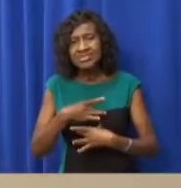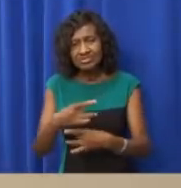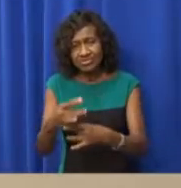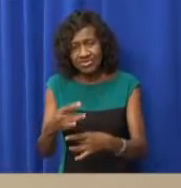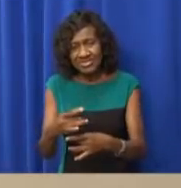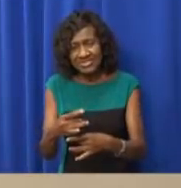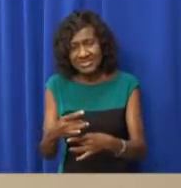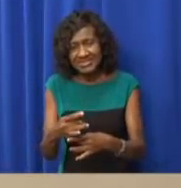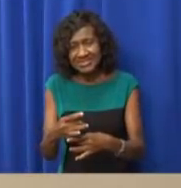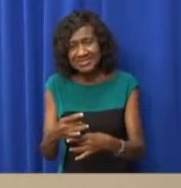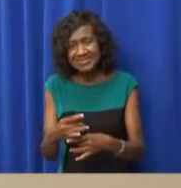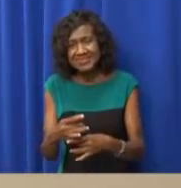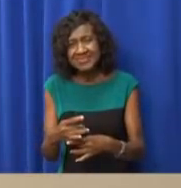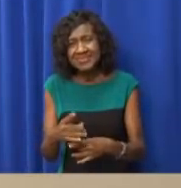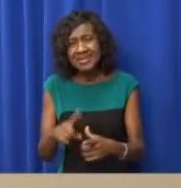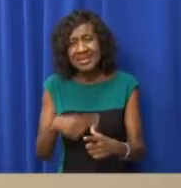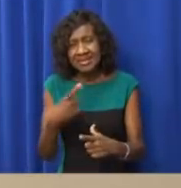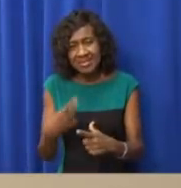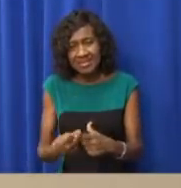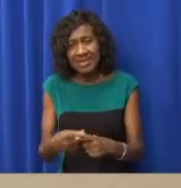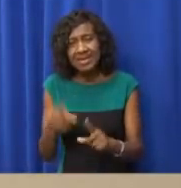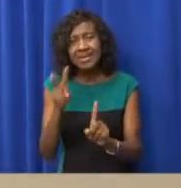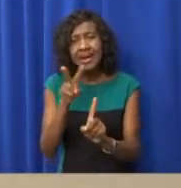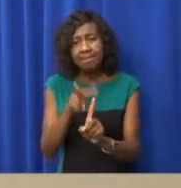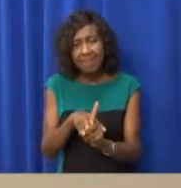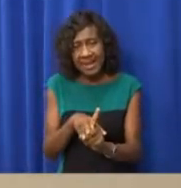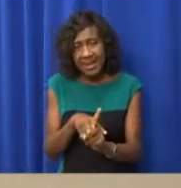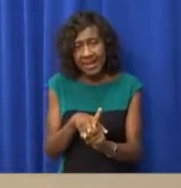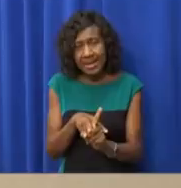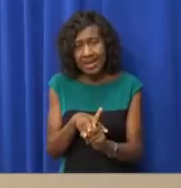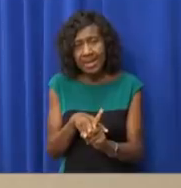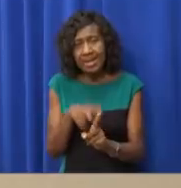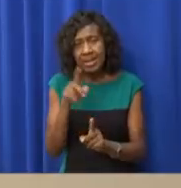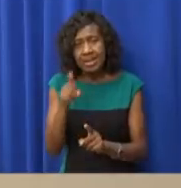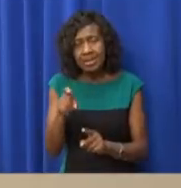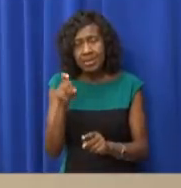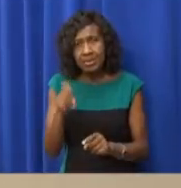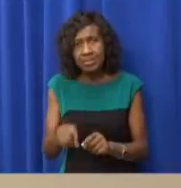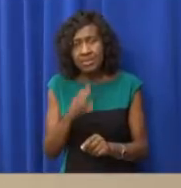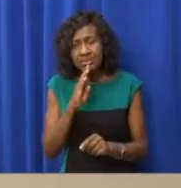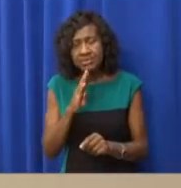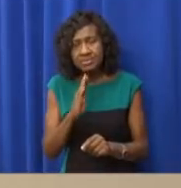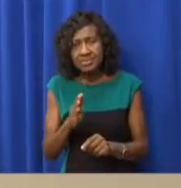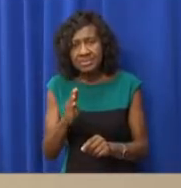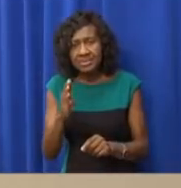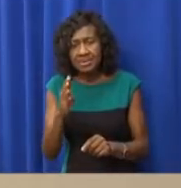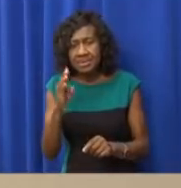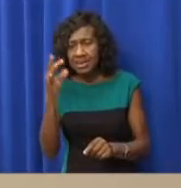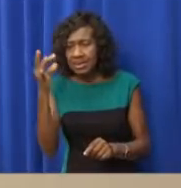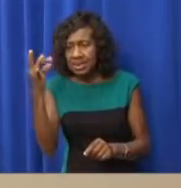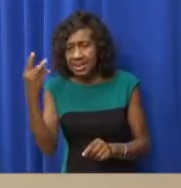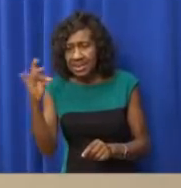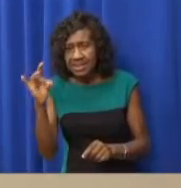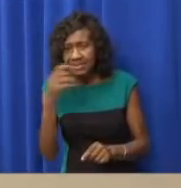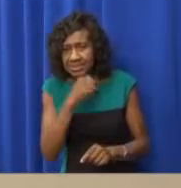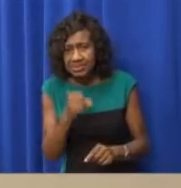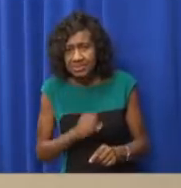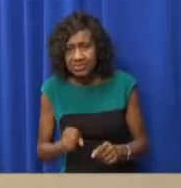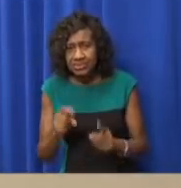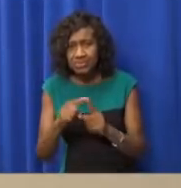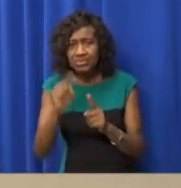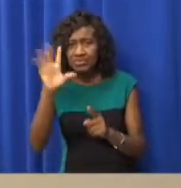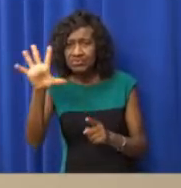sense of adventure, please do apply. You need to be aged 18 to 50 years. You will need to